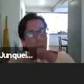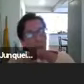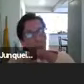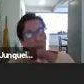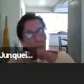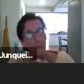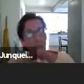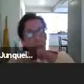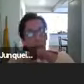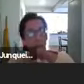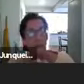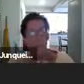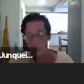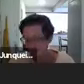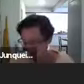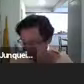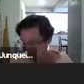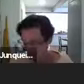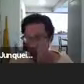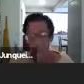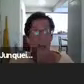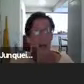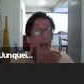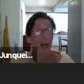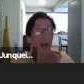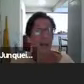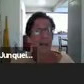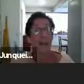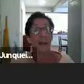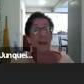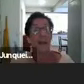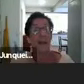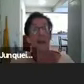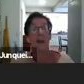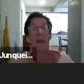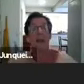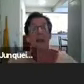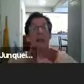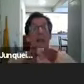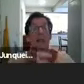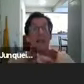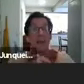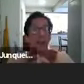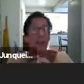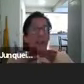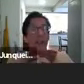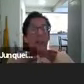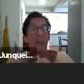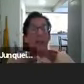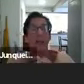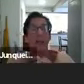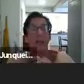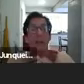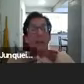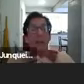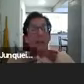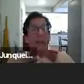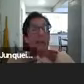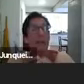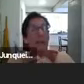in multinomial regression. And these 3 years were